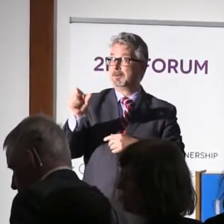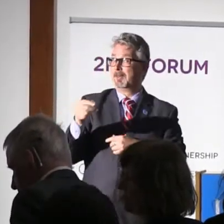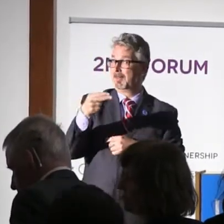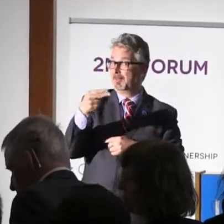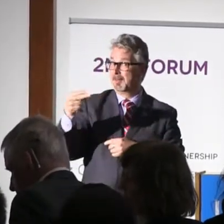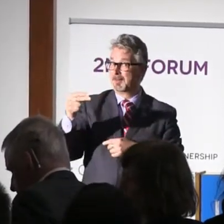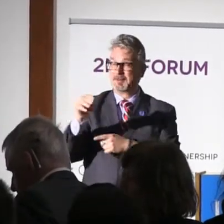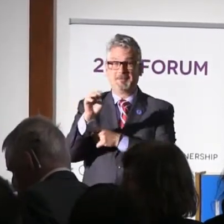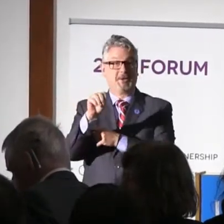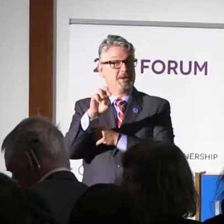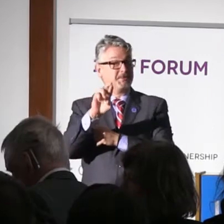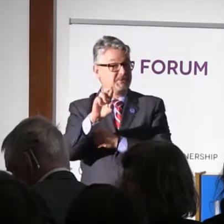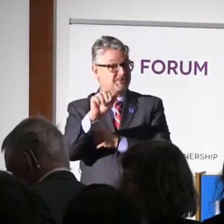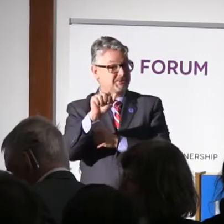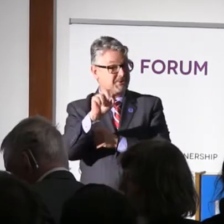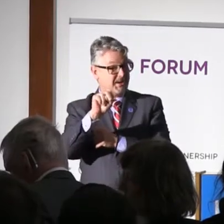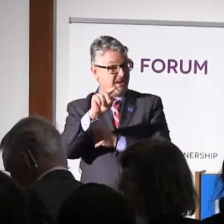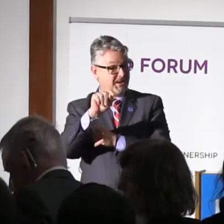There's Mr. Anthony Lake,